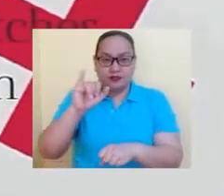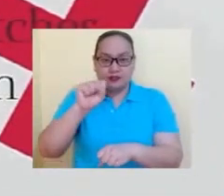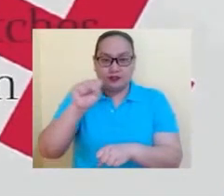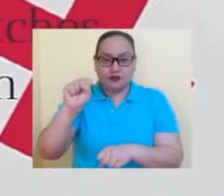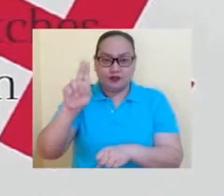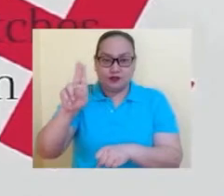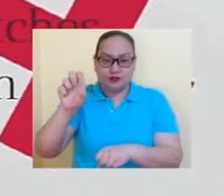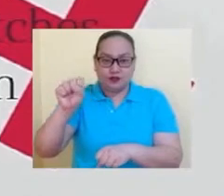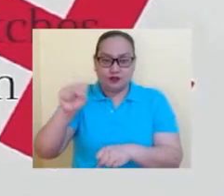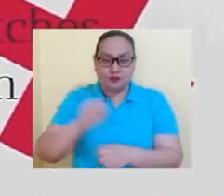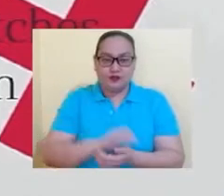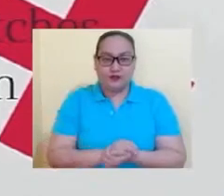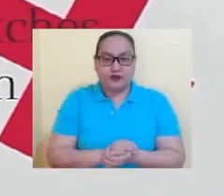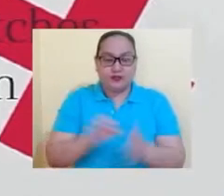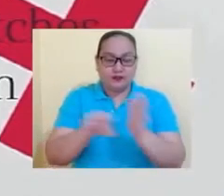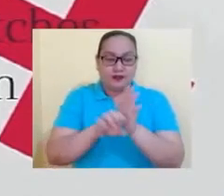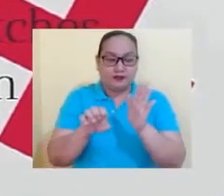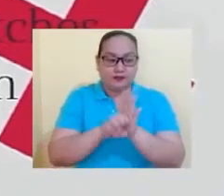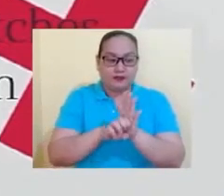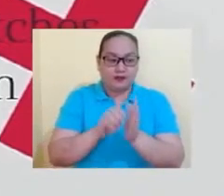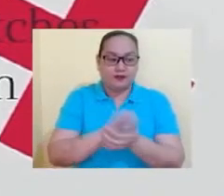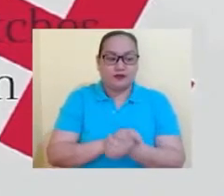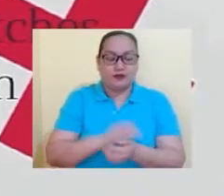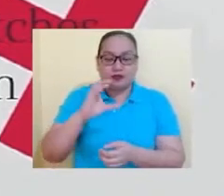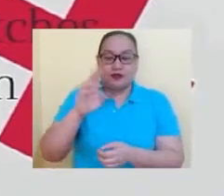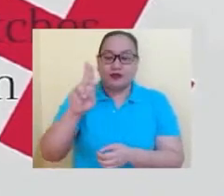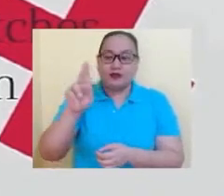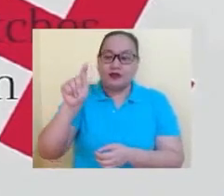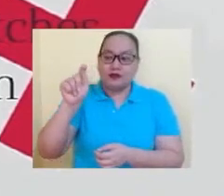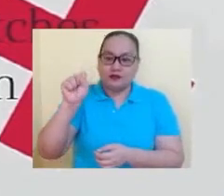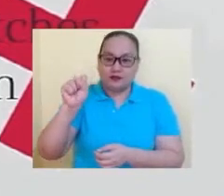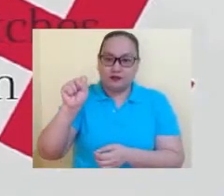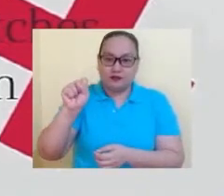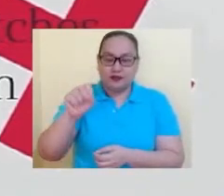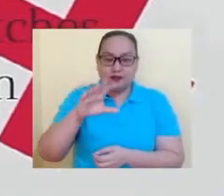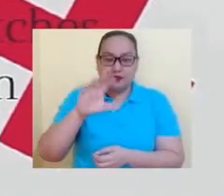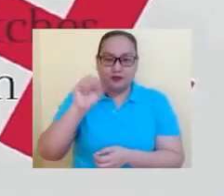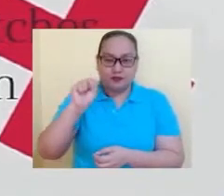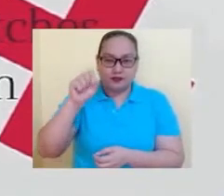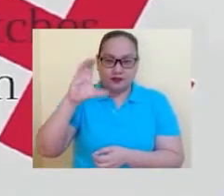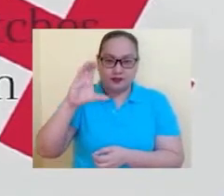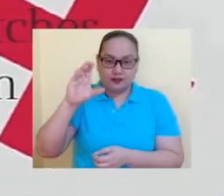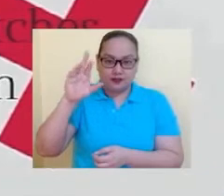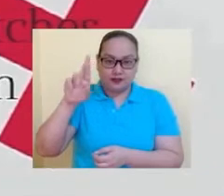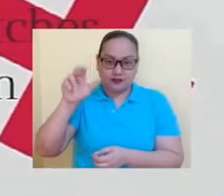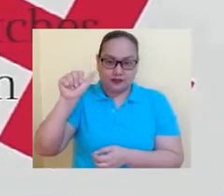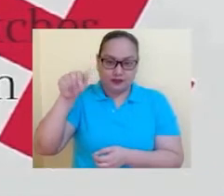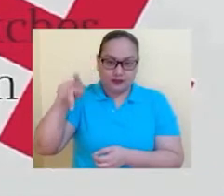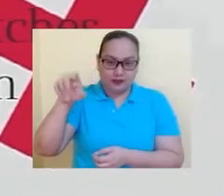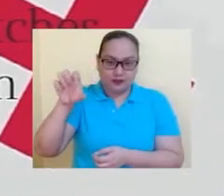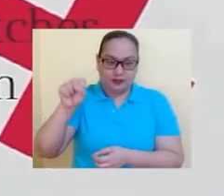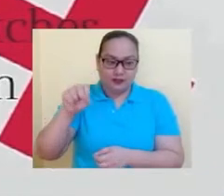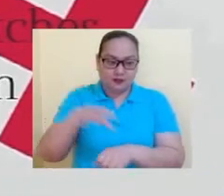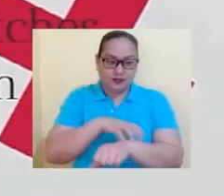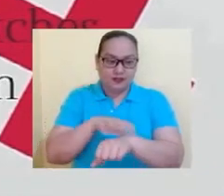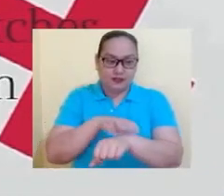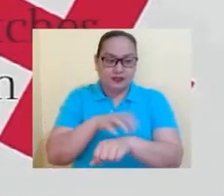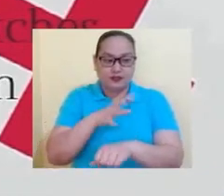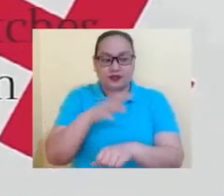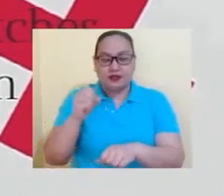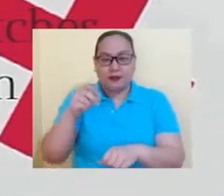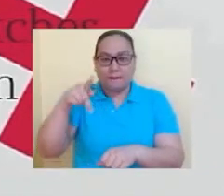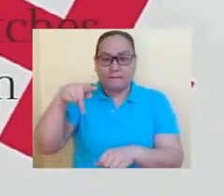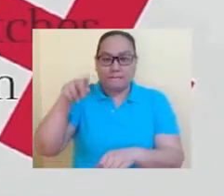Examples of this are cuts, scrapes, scratches, and punctured skin.